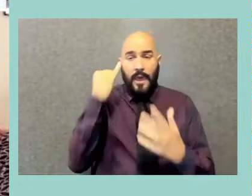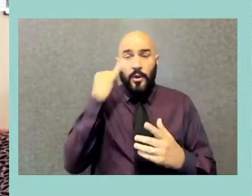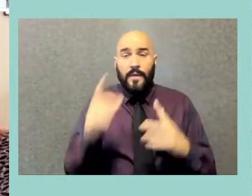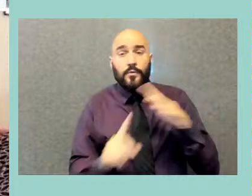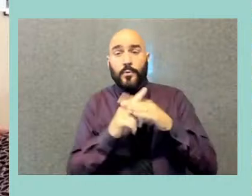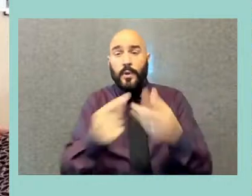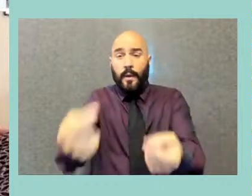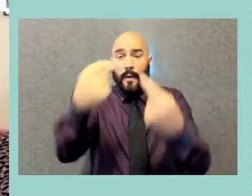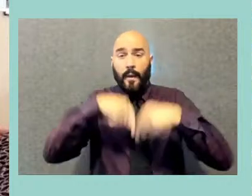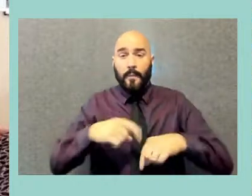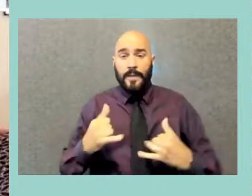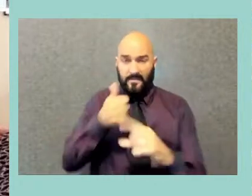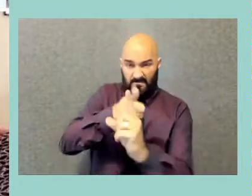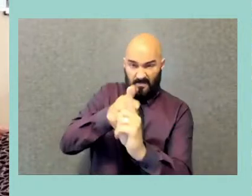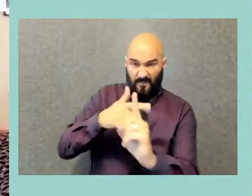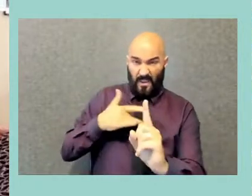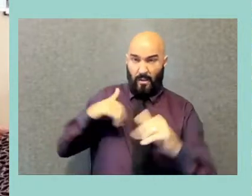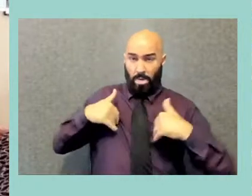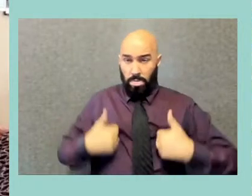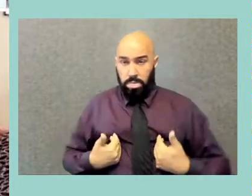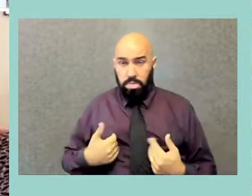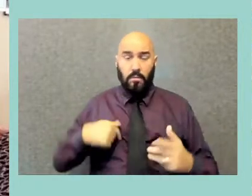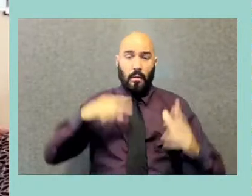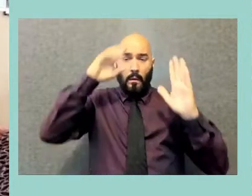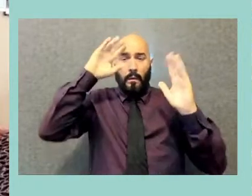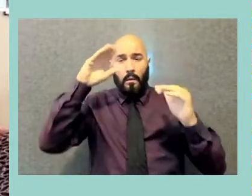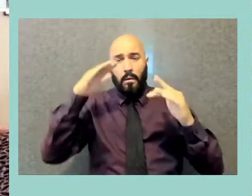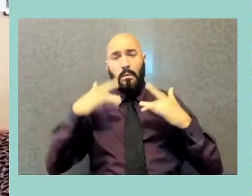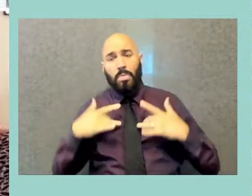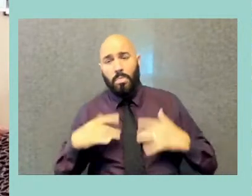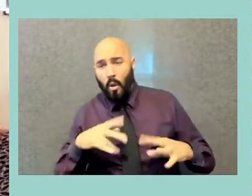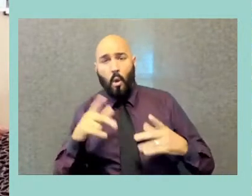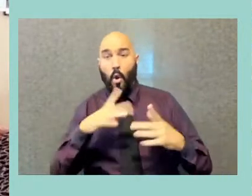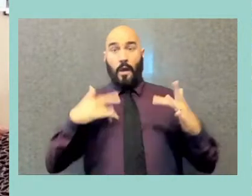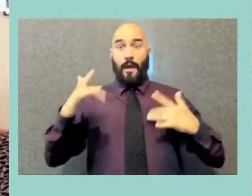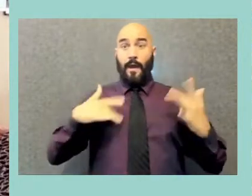we welcome you. Just as slinkies fall